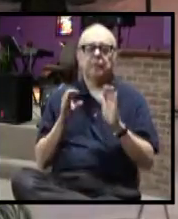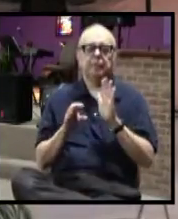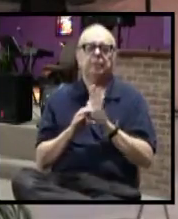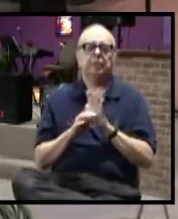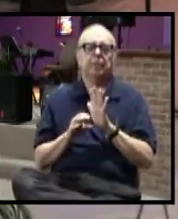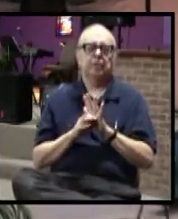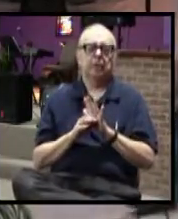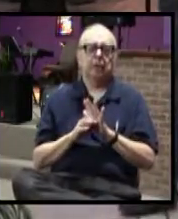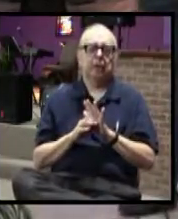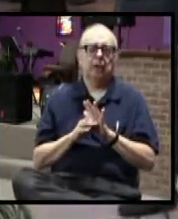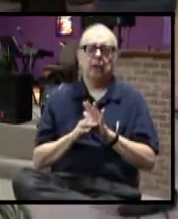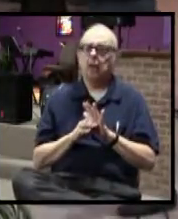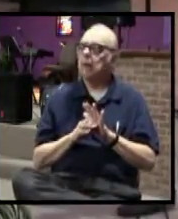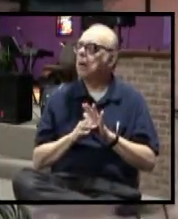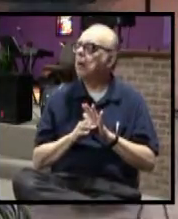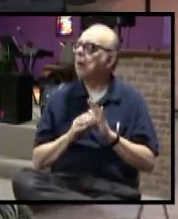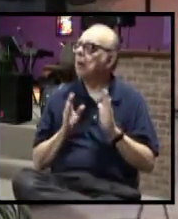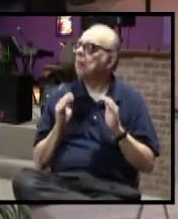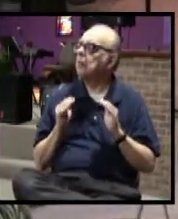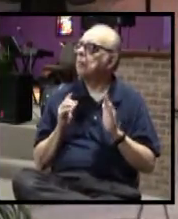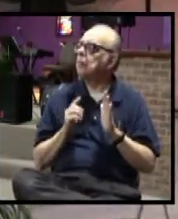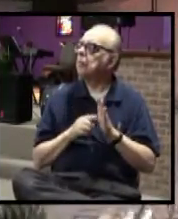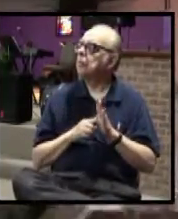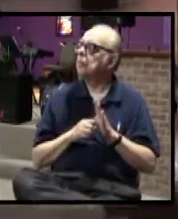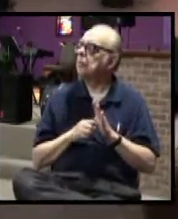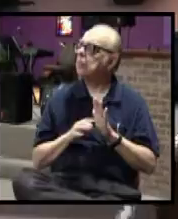I got a picture. Hopefully it'll show on the screen.